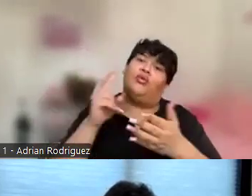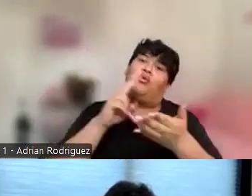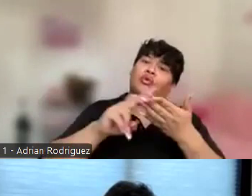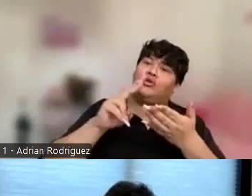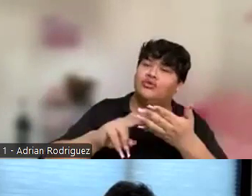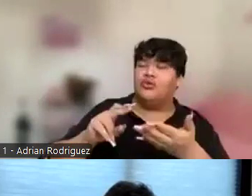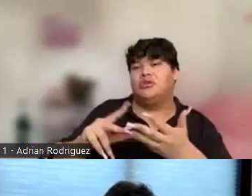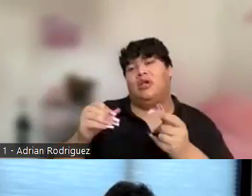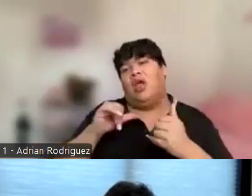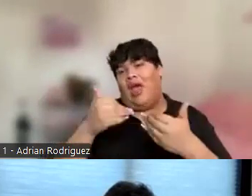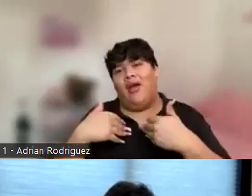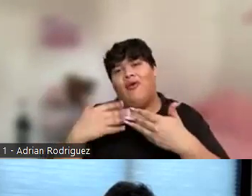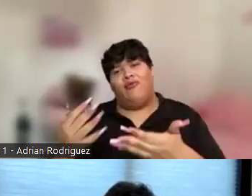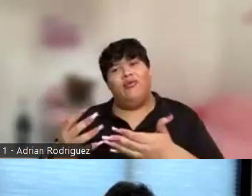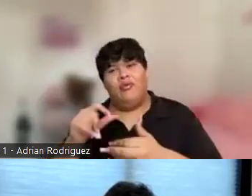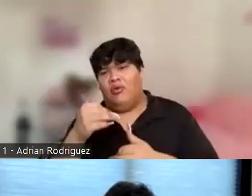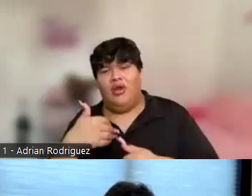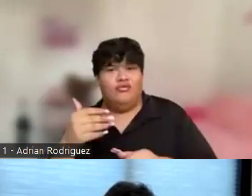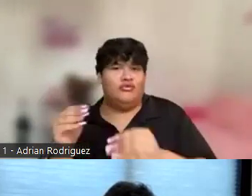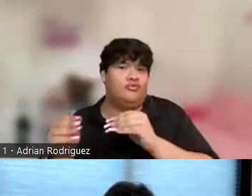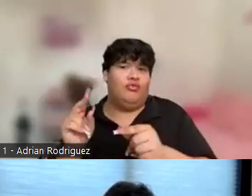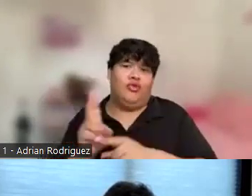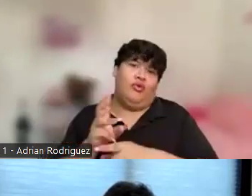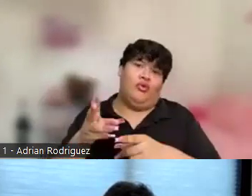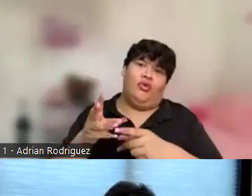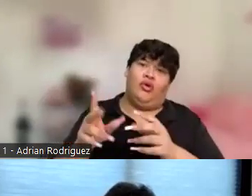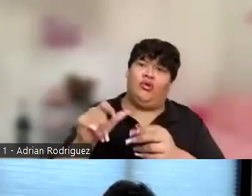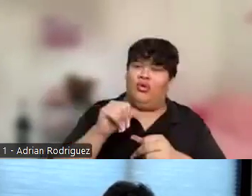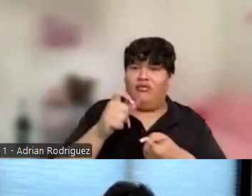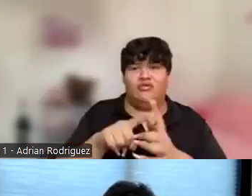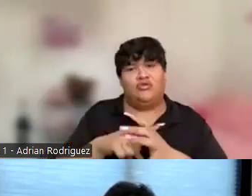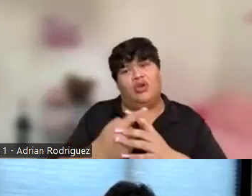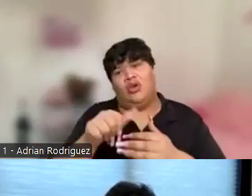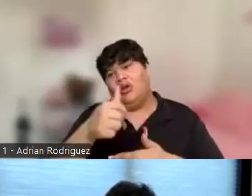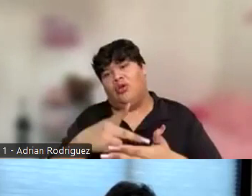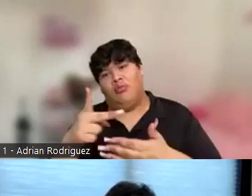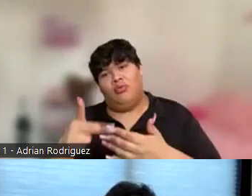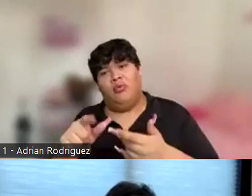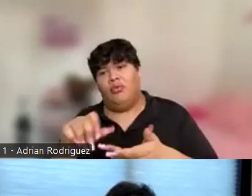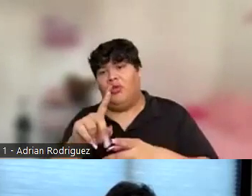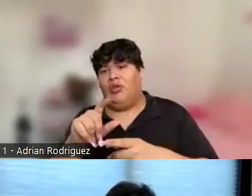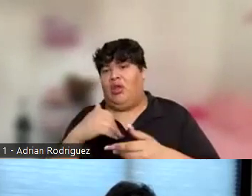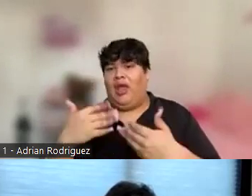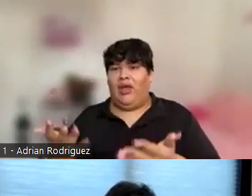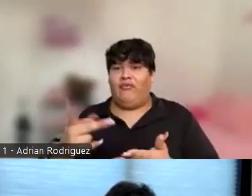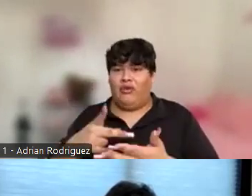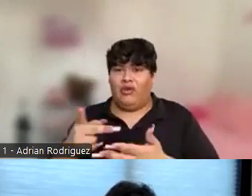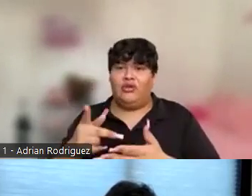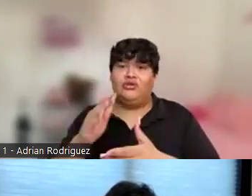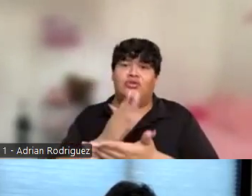exist. We don't have to reinvent the wheel. We don't have to start another program. They're all here. It's just sharing what we already have.